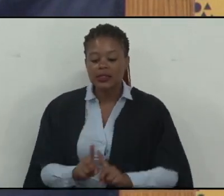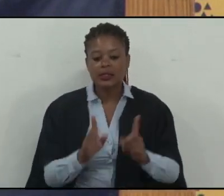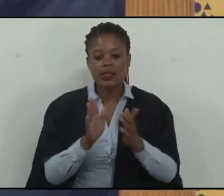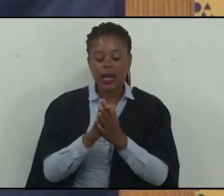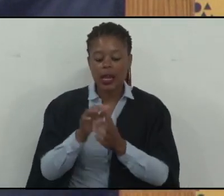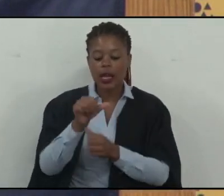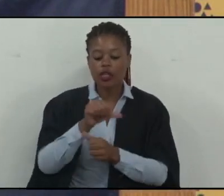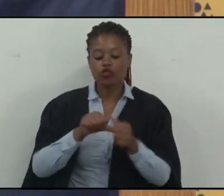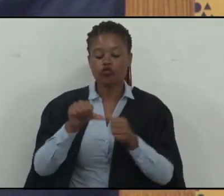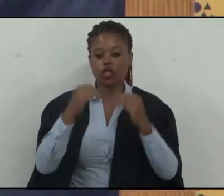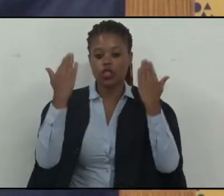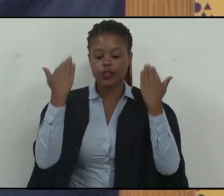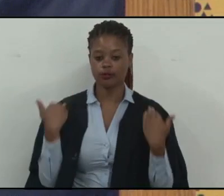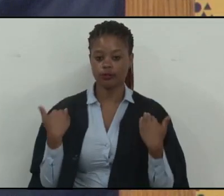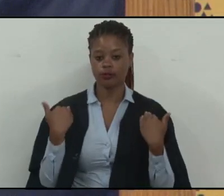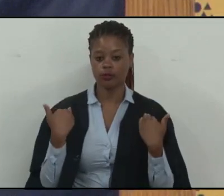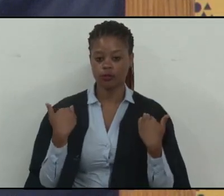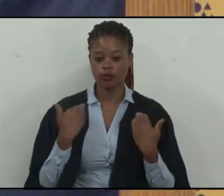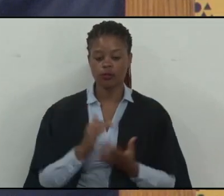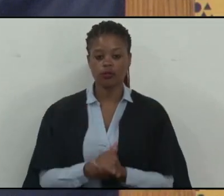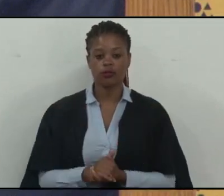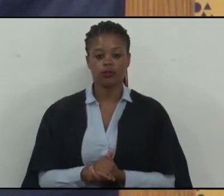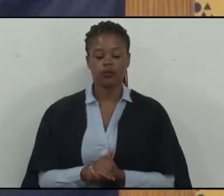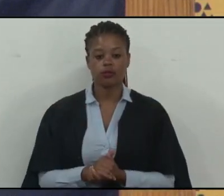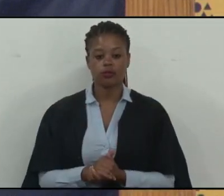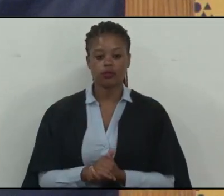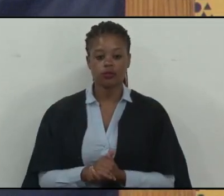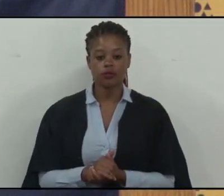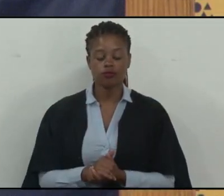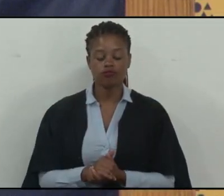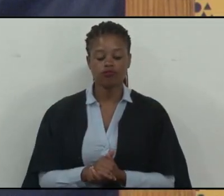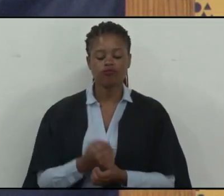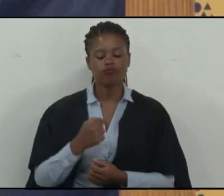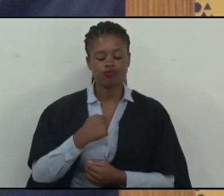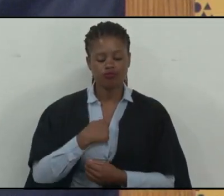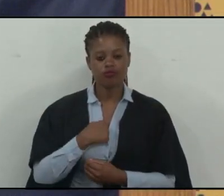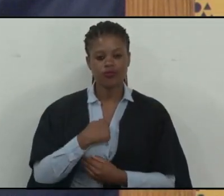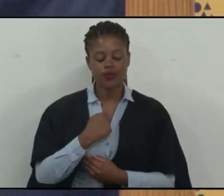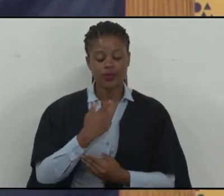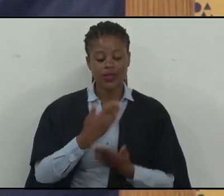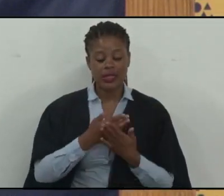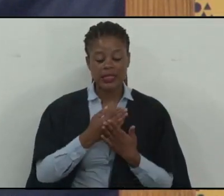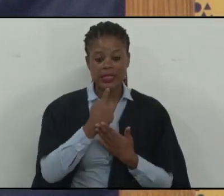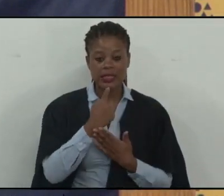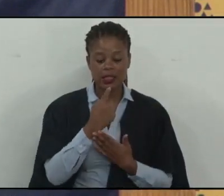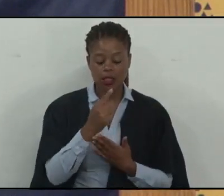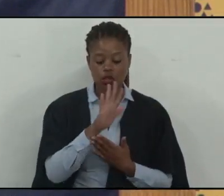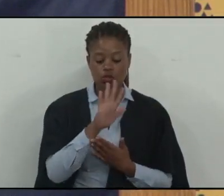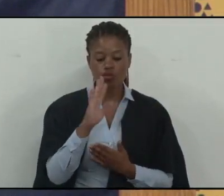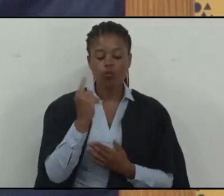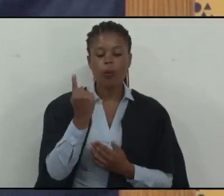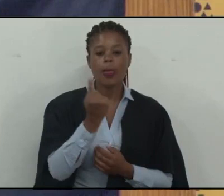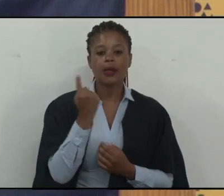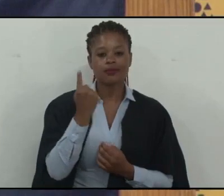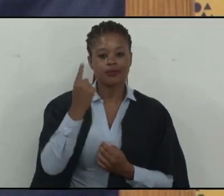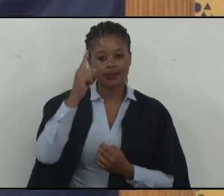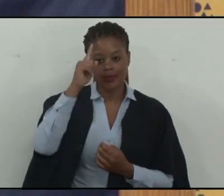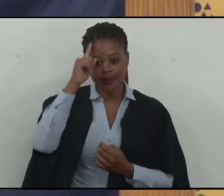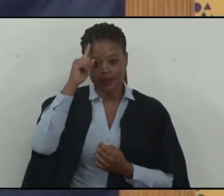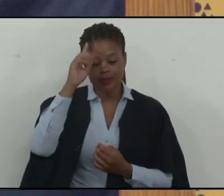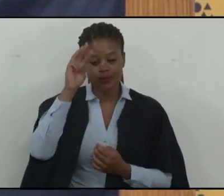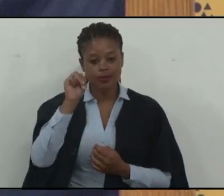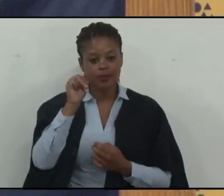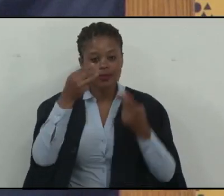social justice. I am pleased to say that it's not only Nelson